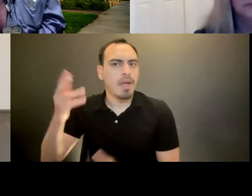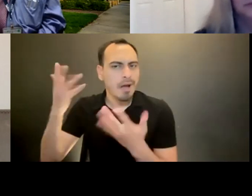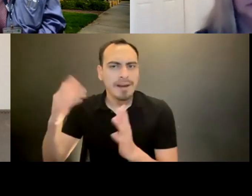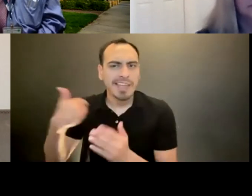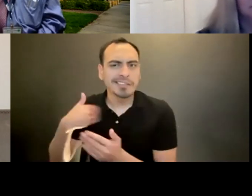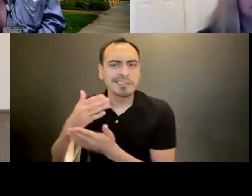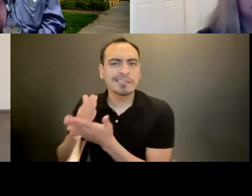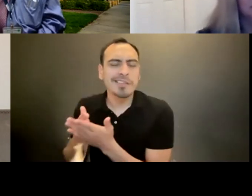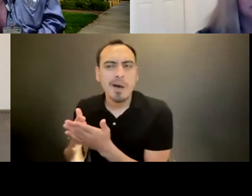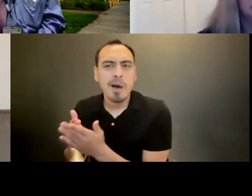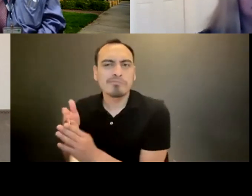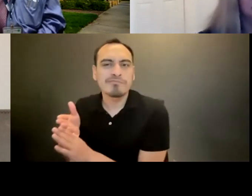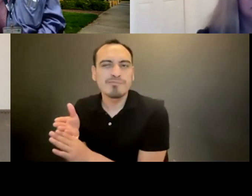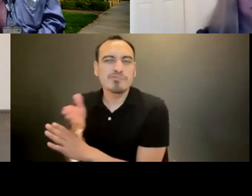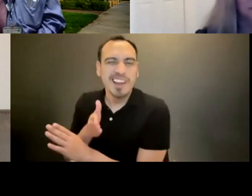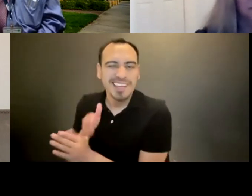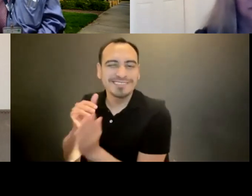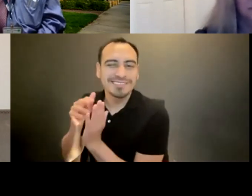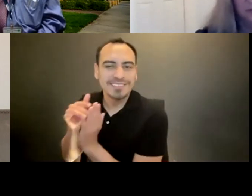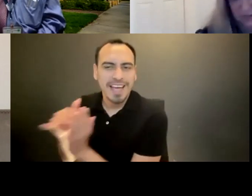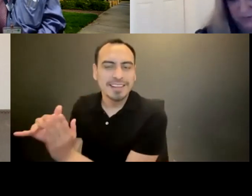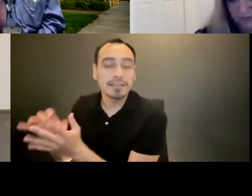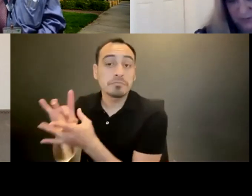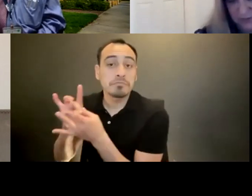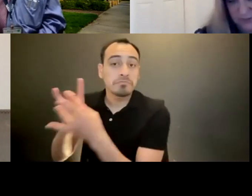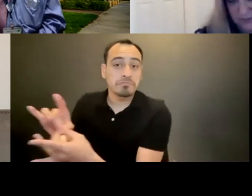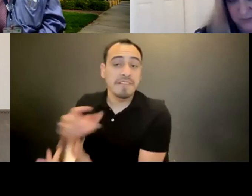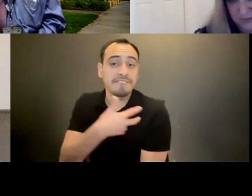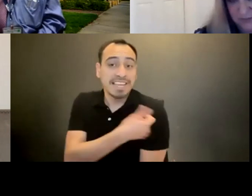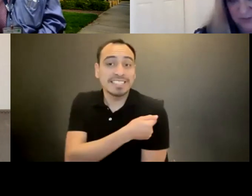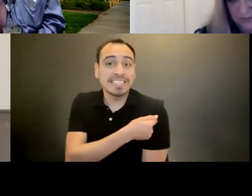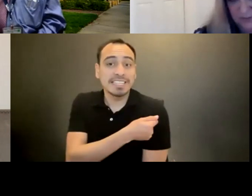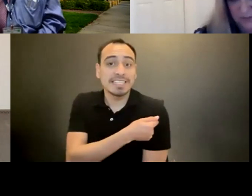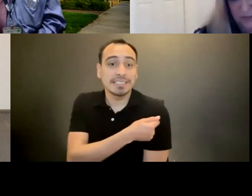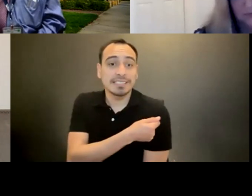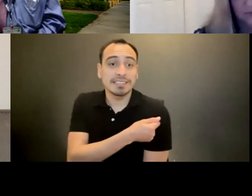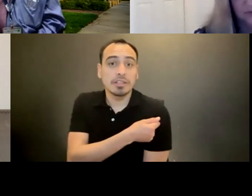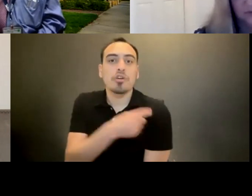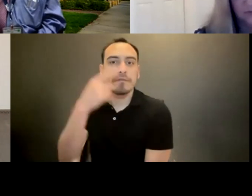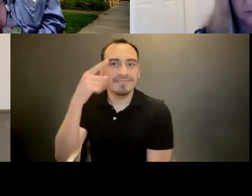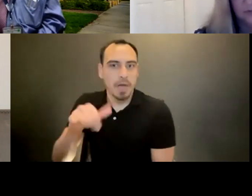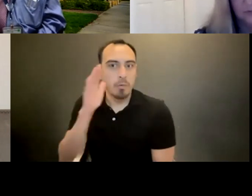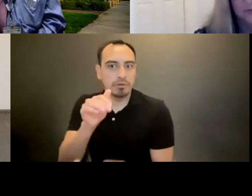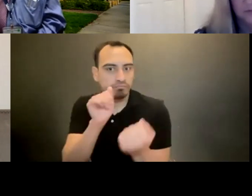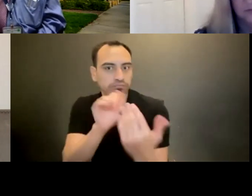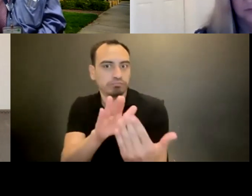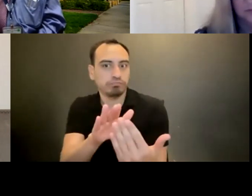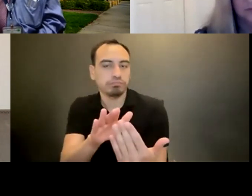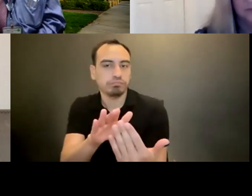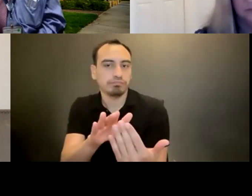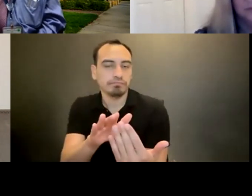preliminary studies on a vaccine that targets the variants.